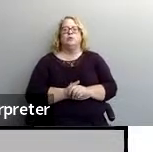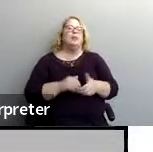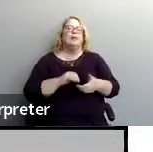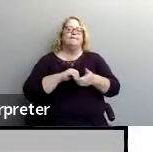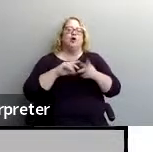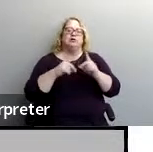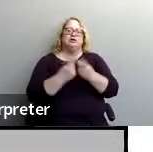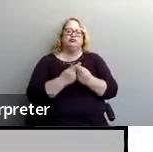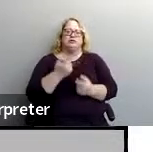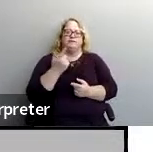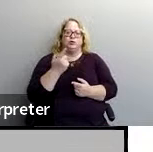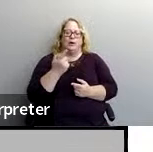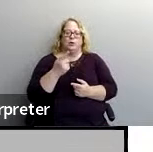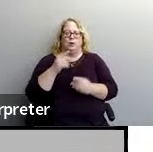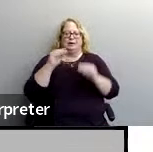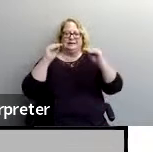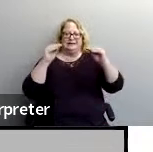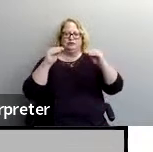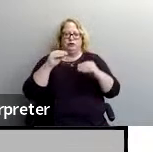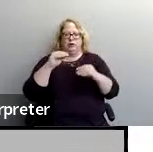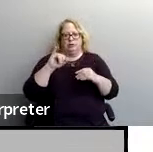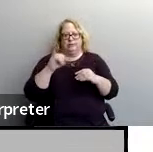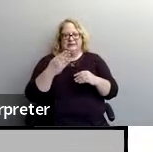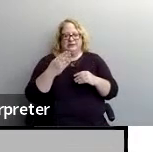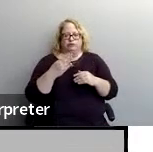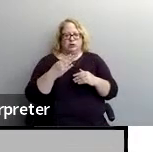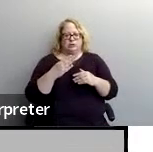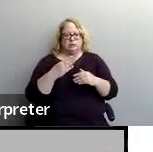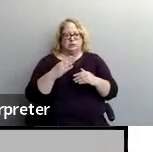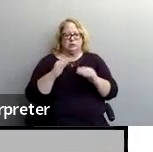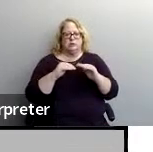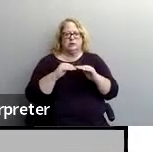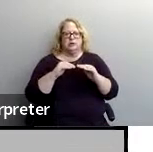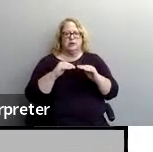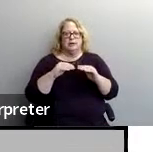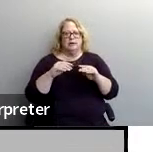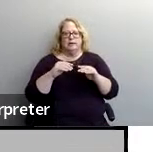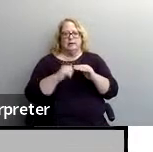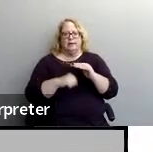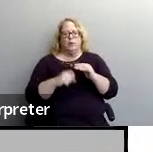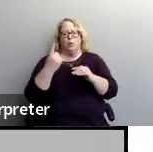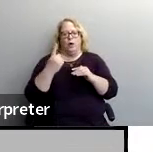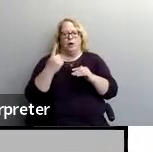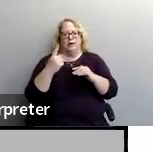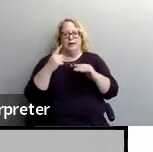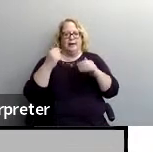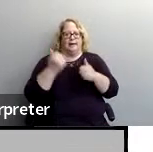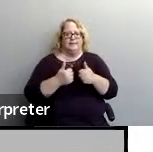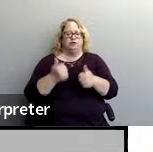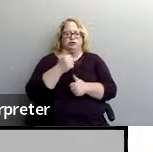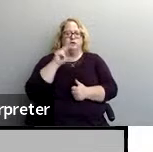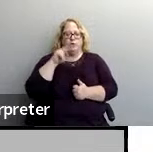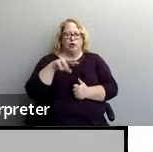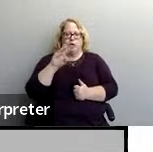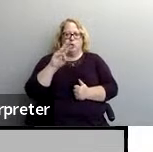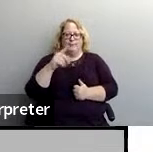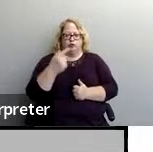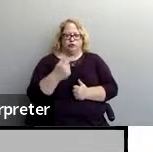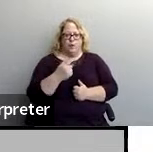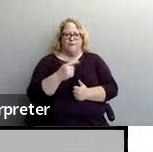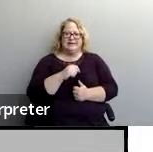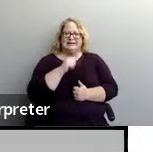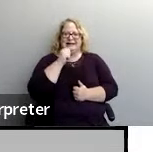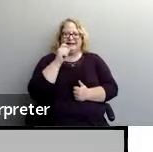21 positions, teaching positions, minus 1 administrator. Looking at Webster Groves, this is